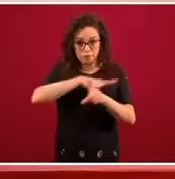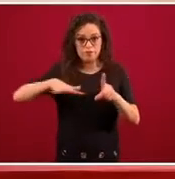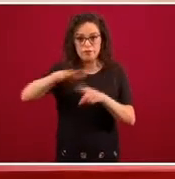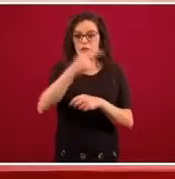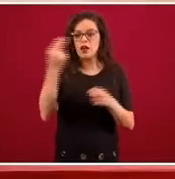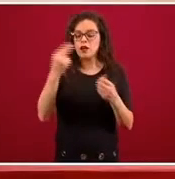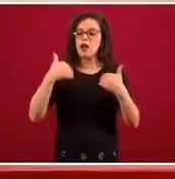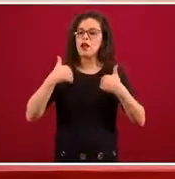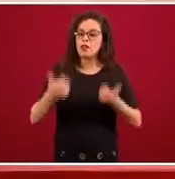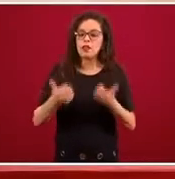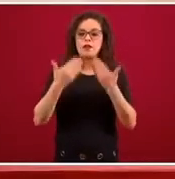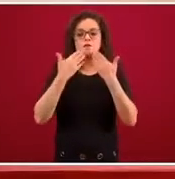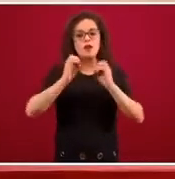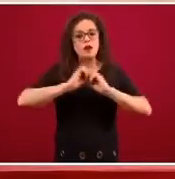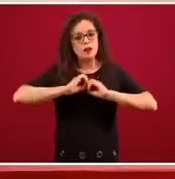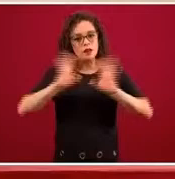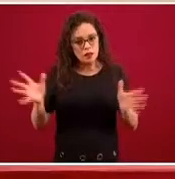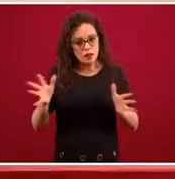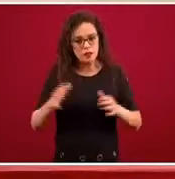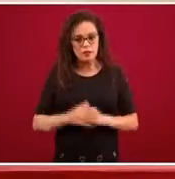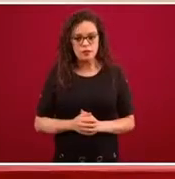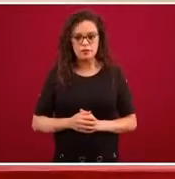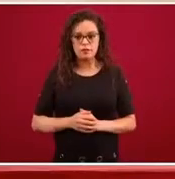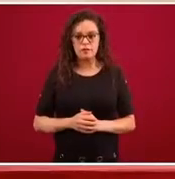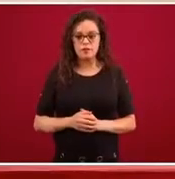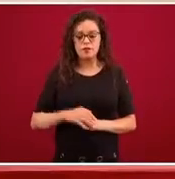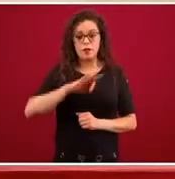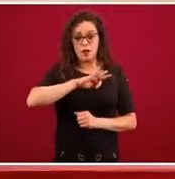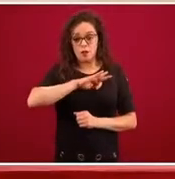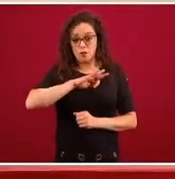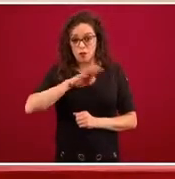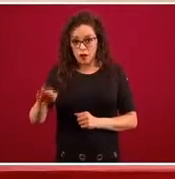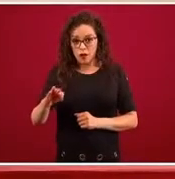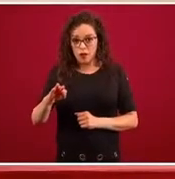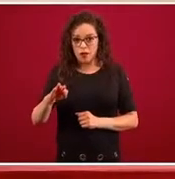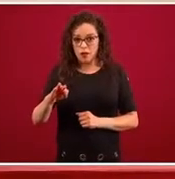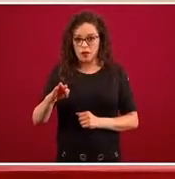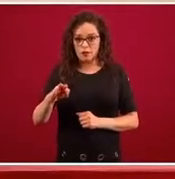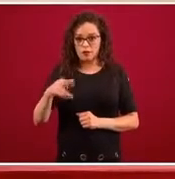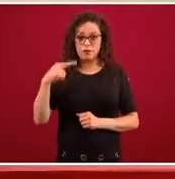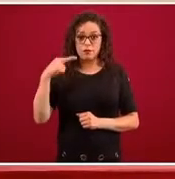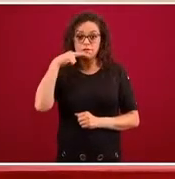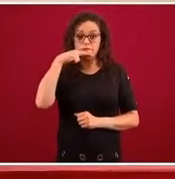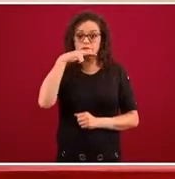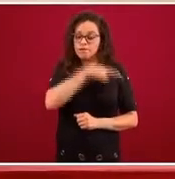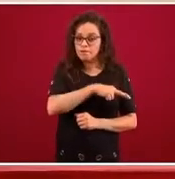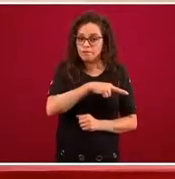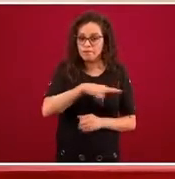clear for the population. This is a disease that can, from one moment to the other,